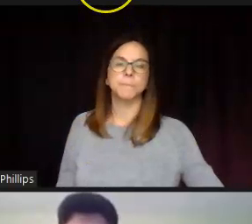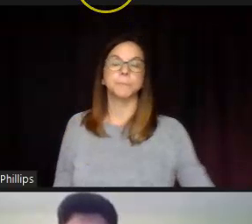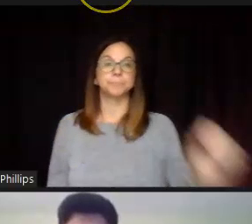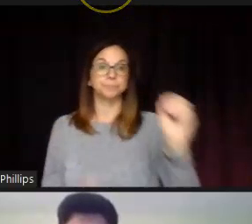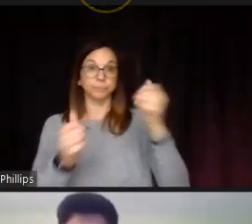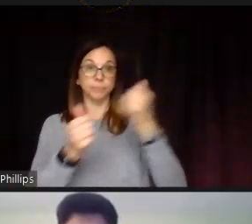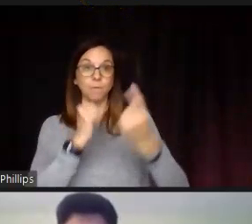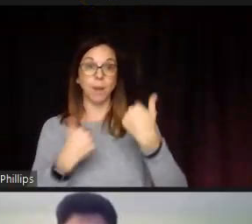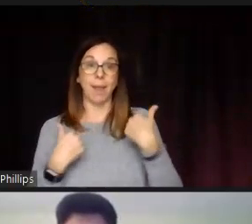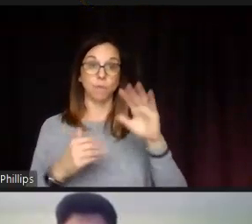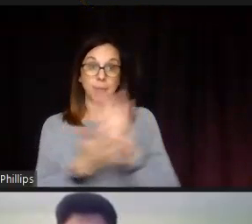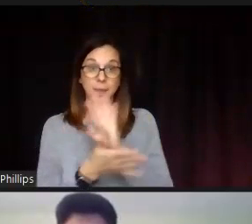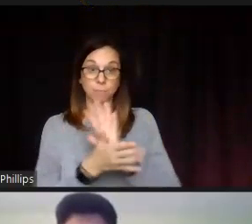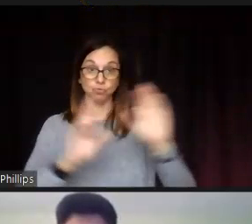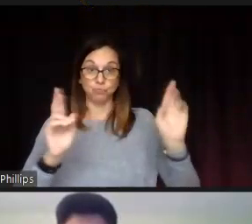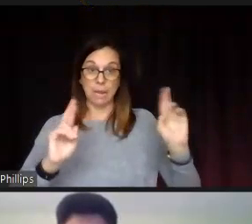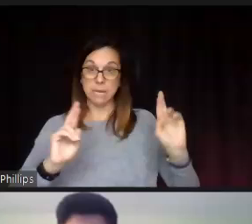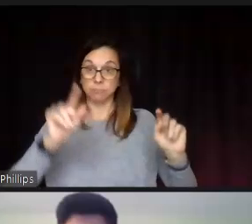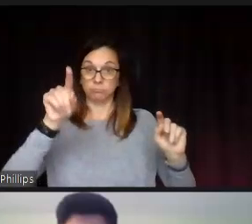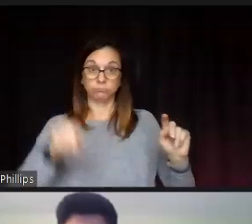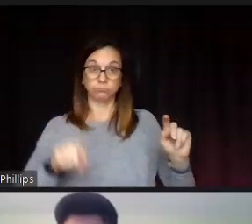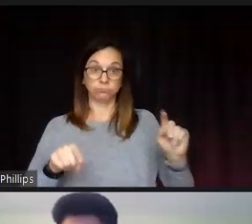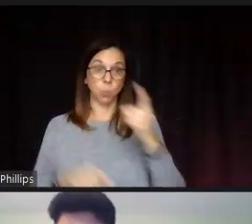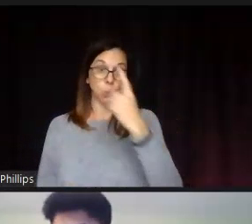Okay, does everyone have their paper ready?